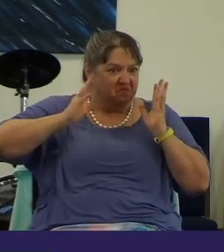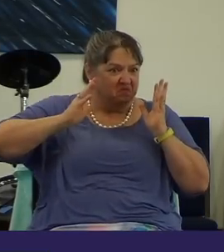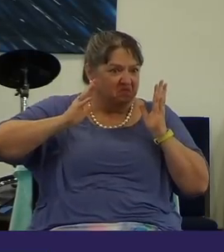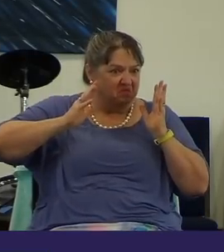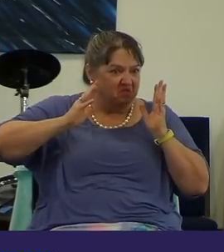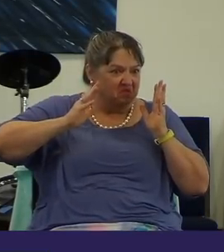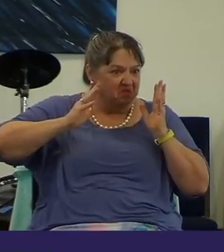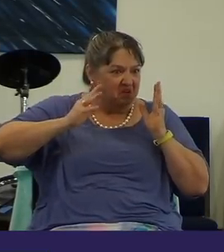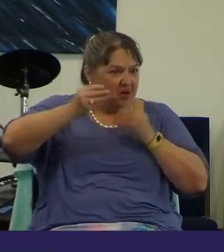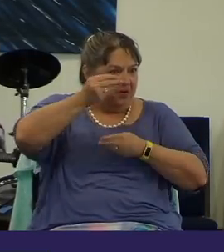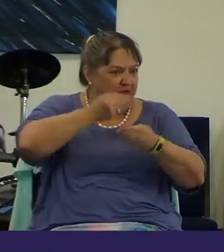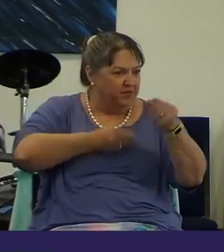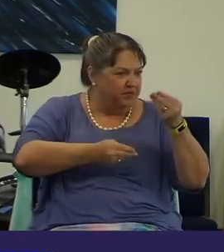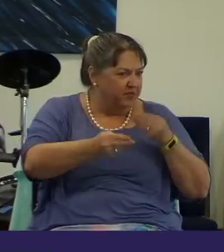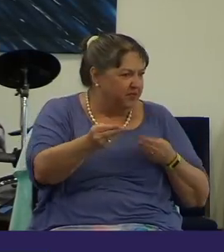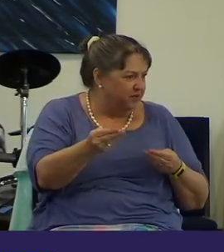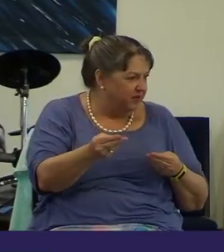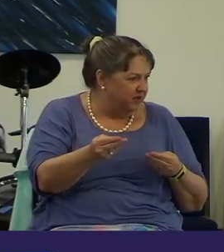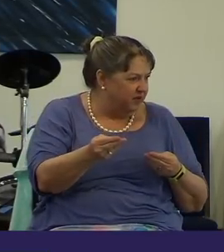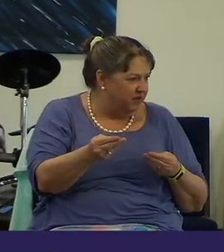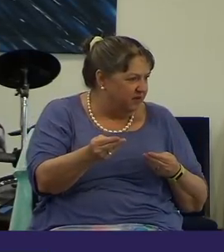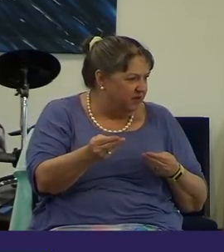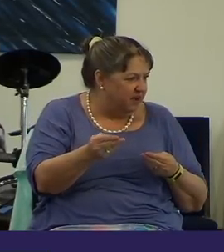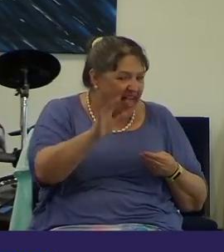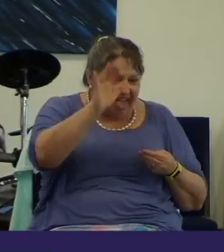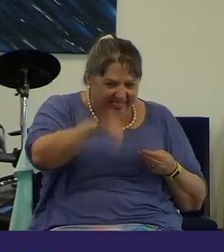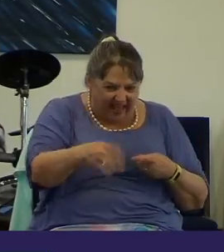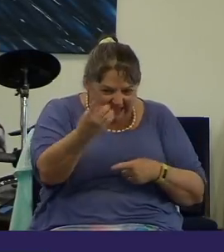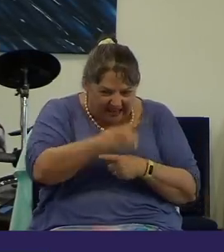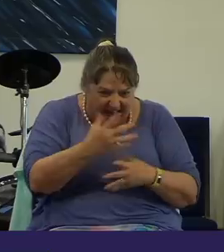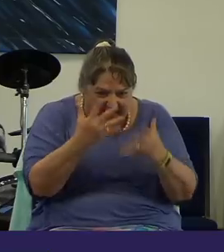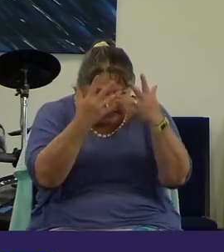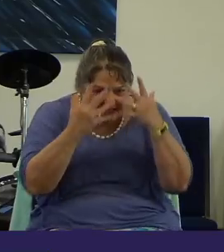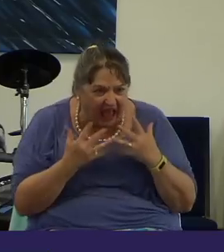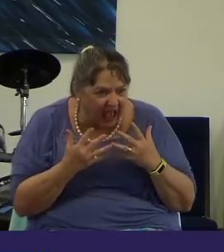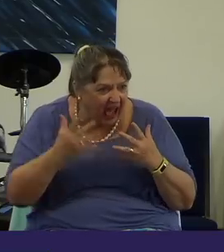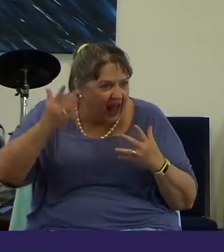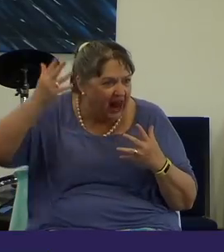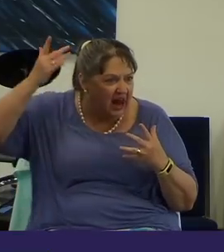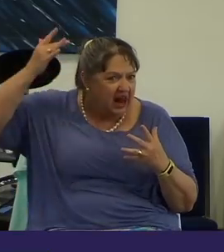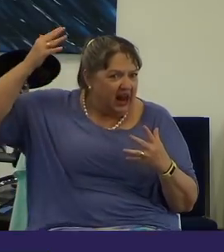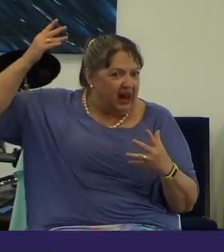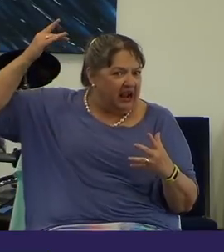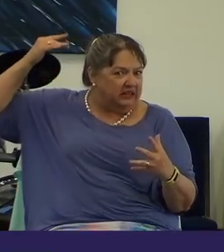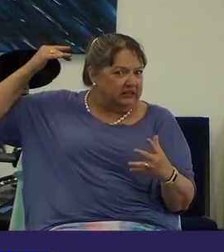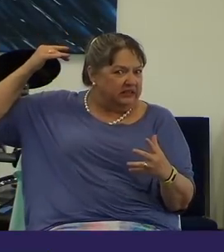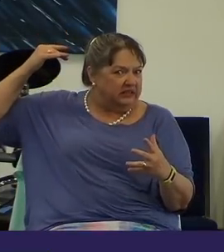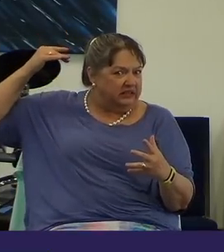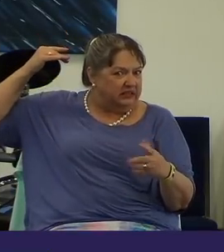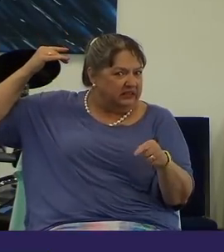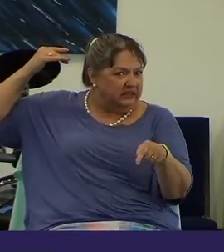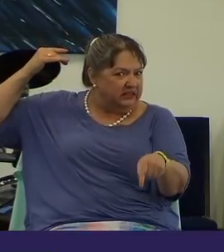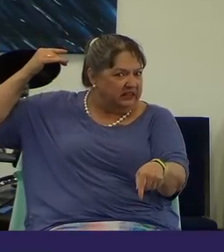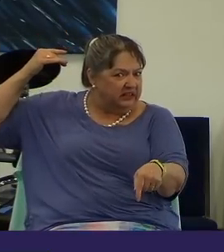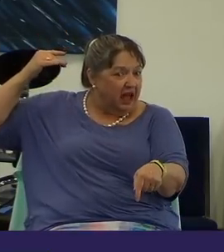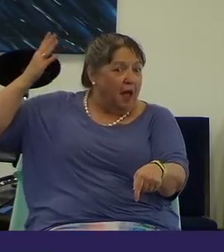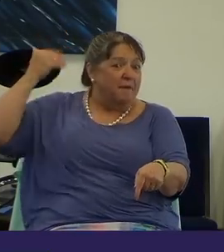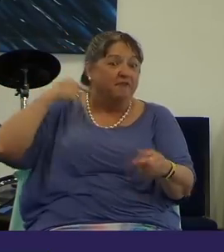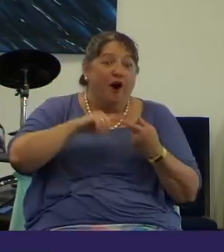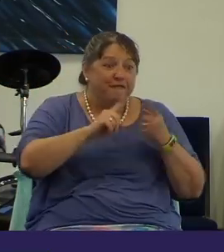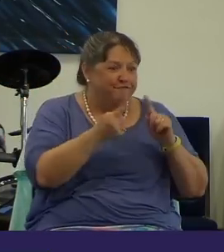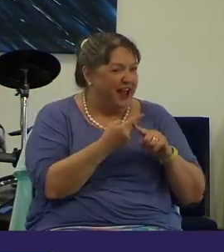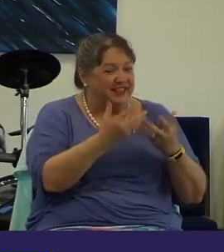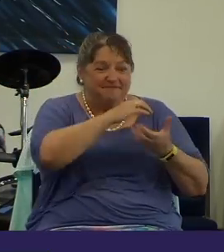It was a sad day there in Gethsemane because everything that he had enjoyed with the disciples was just taken from him like